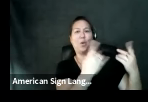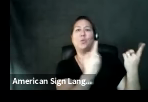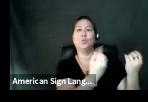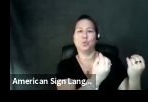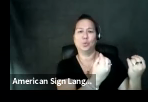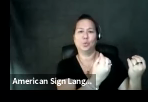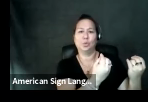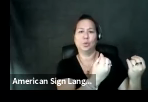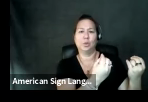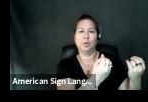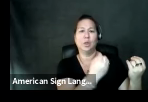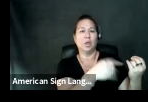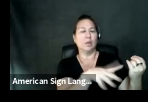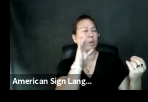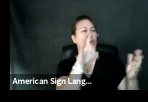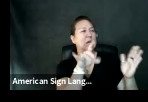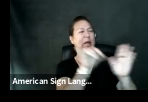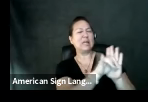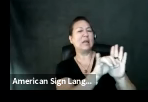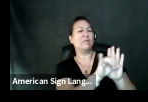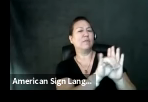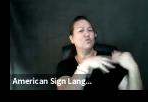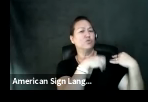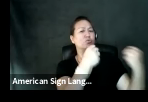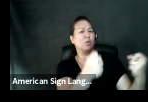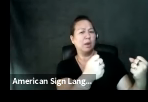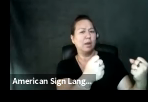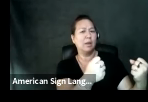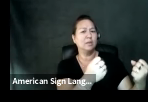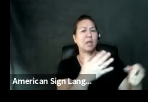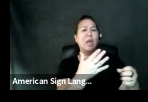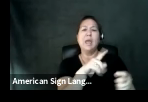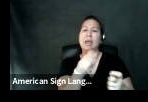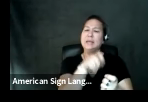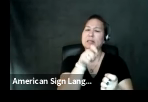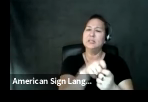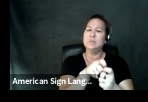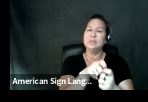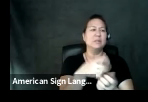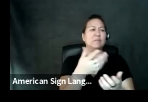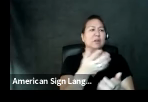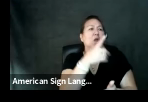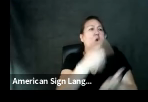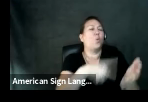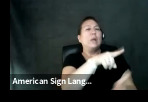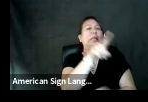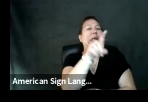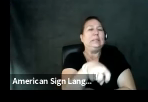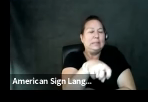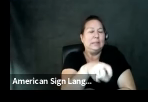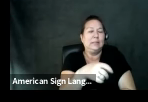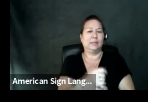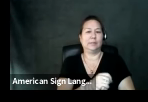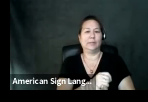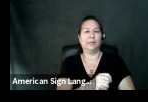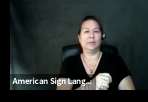also identifying their strengths and then specific areas of need. And so that's also, as Hillary had mentioned earlier, where you